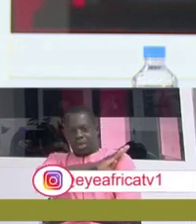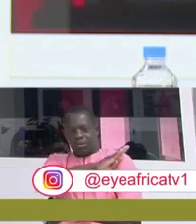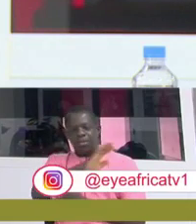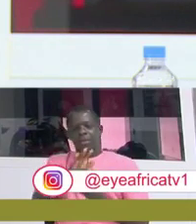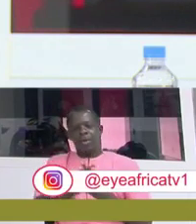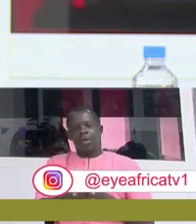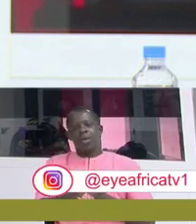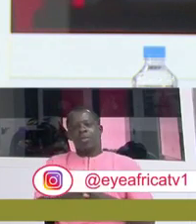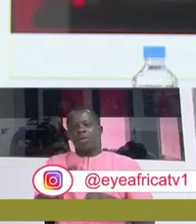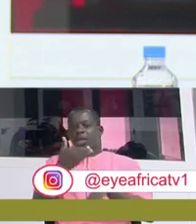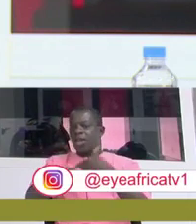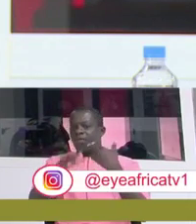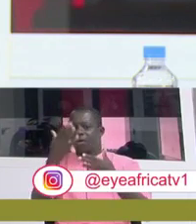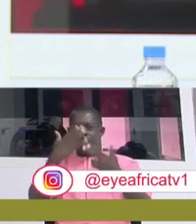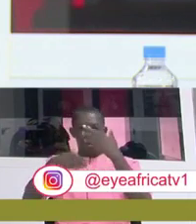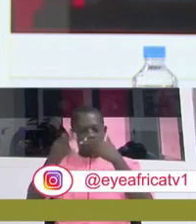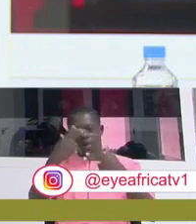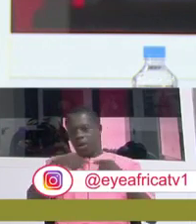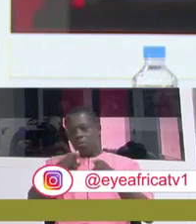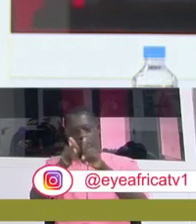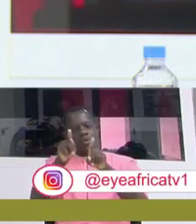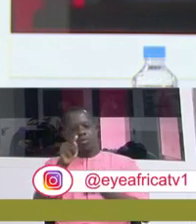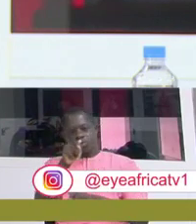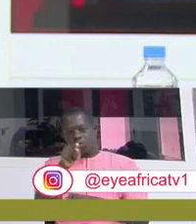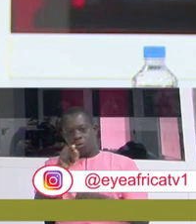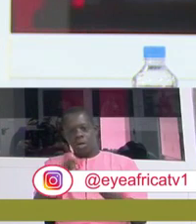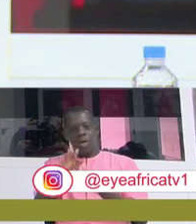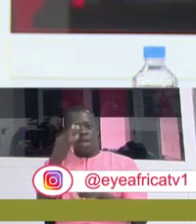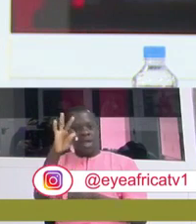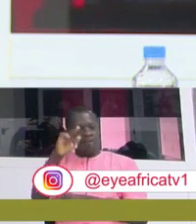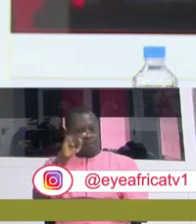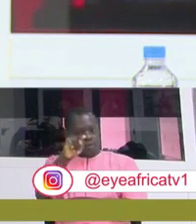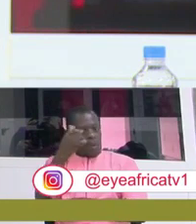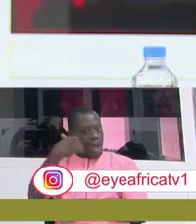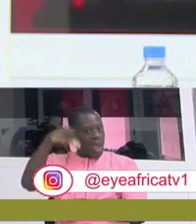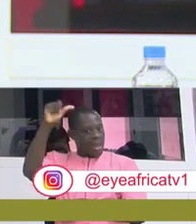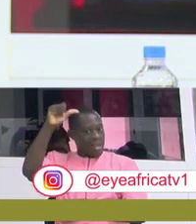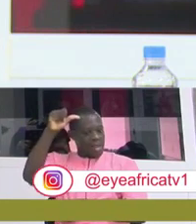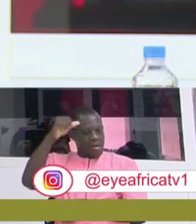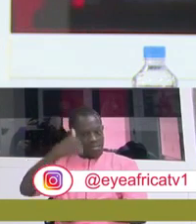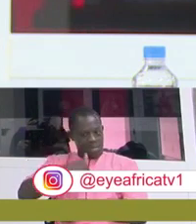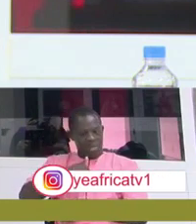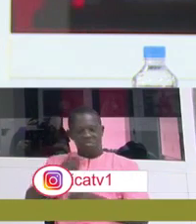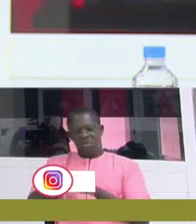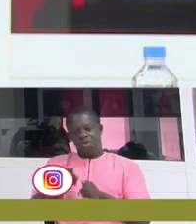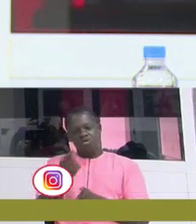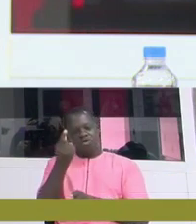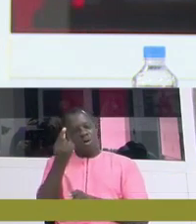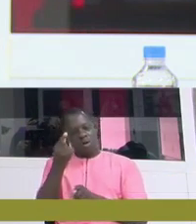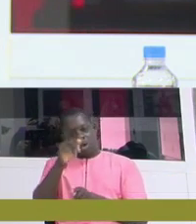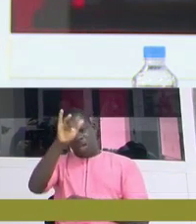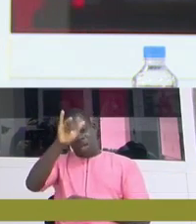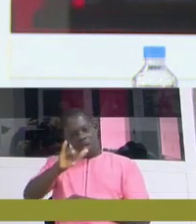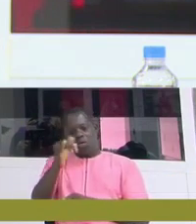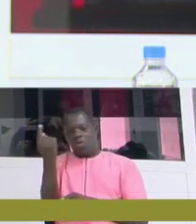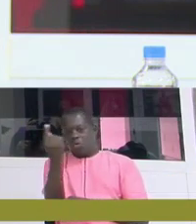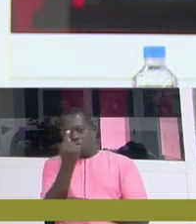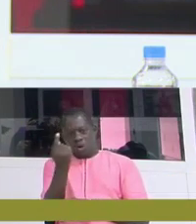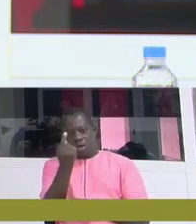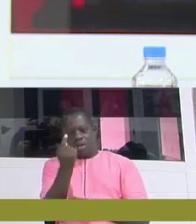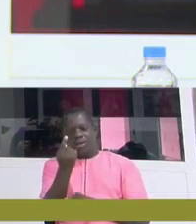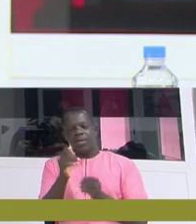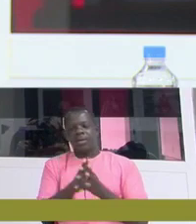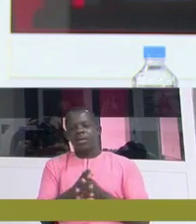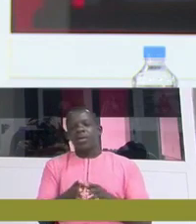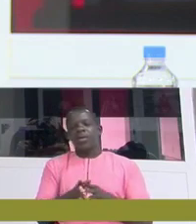Biam, namane fea, I never played with you. Lu nibe siyalante da dango doyata. And if you were to be older than me, the margin would not be very